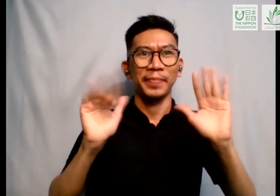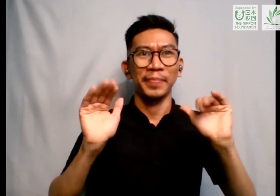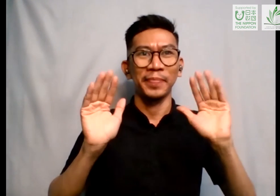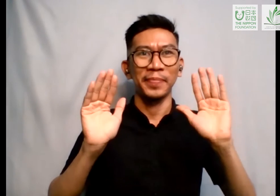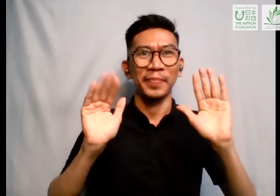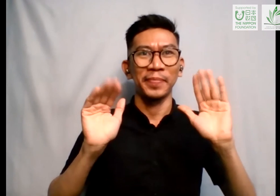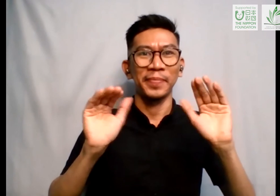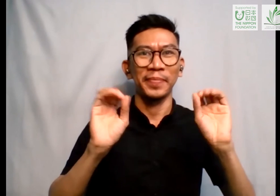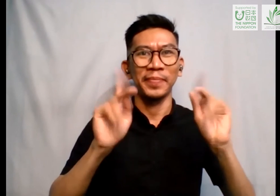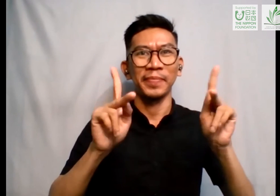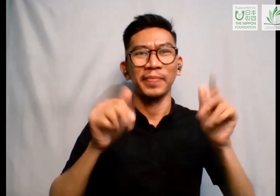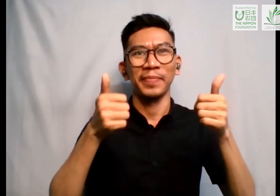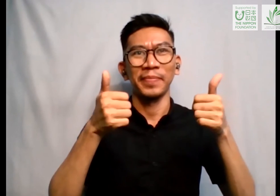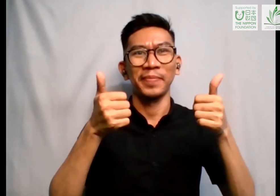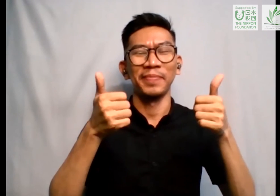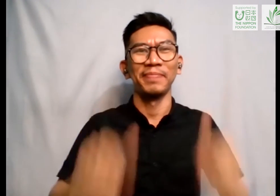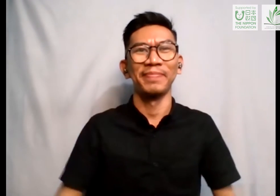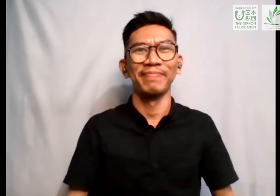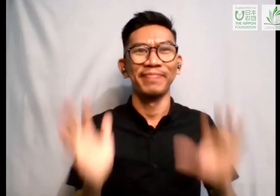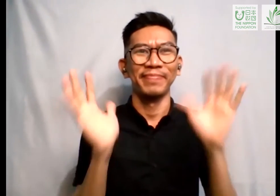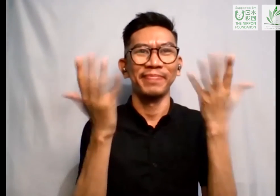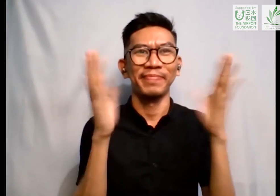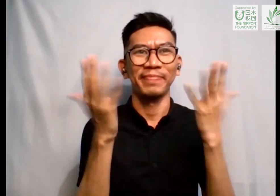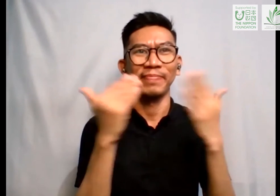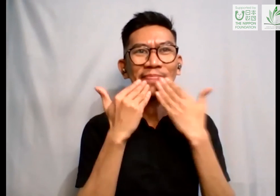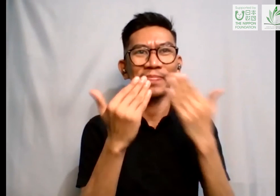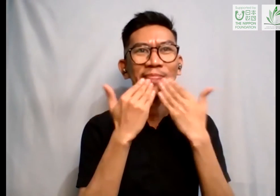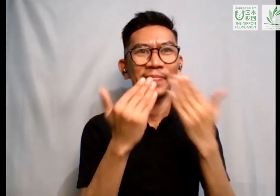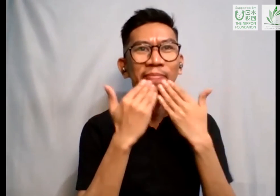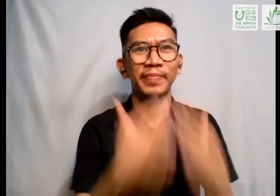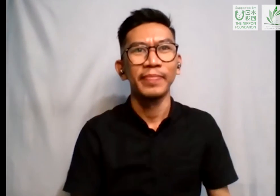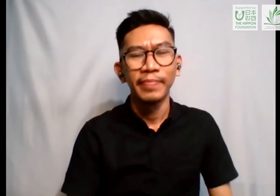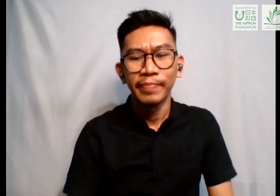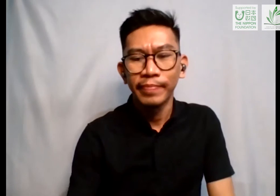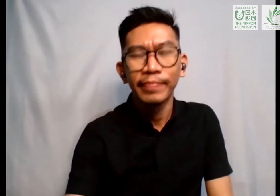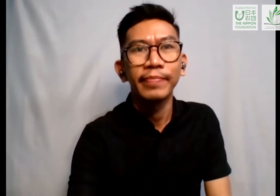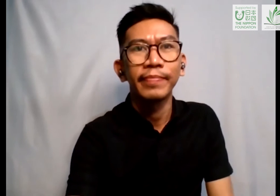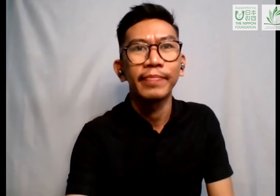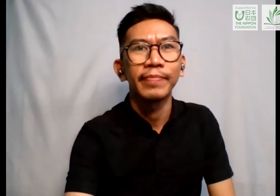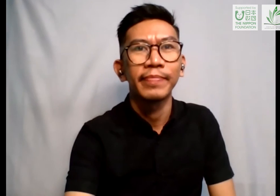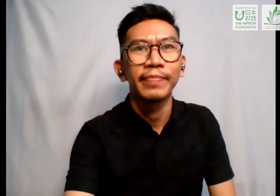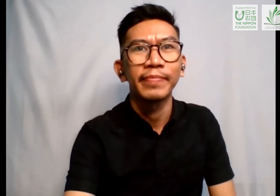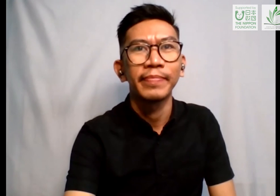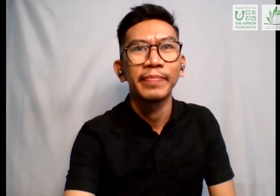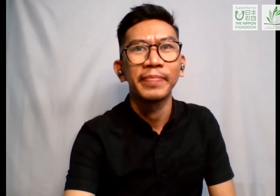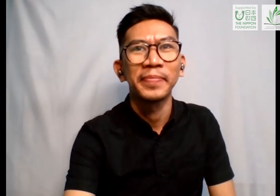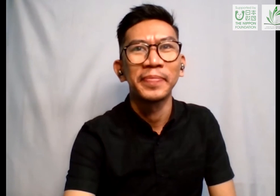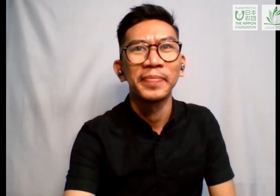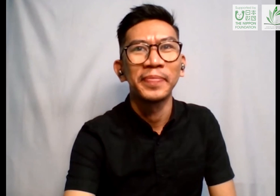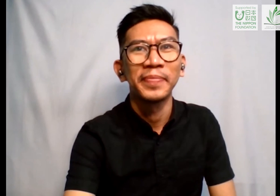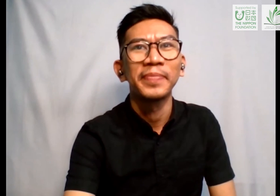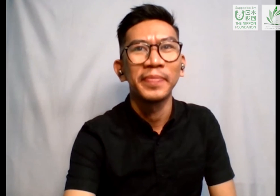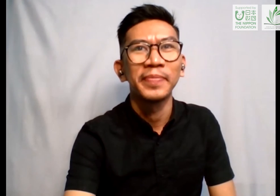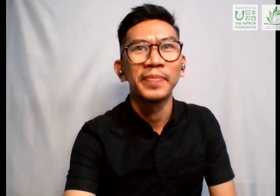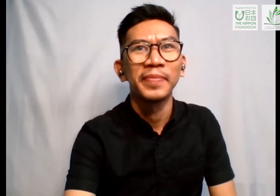Okay, sir. Yay. Thank you, Tomorrow. thank you. Thank you, interpreters. Yes, thank you, everyone. Especially